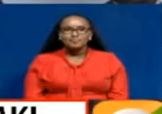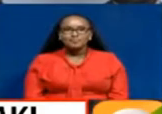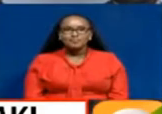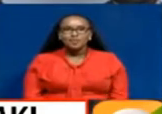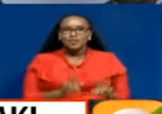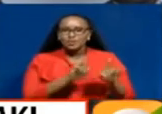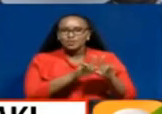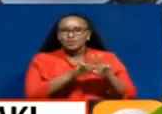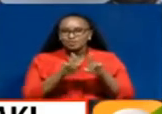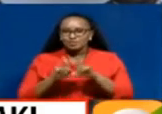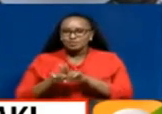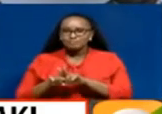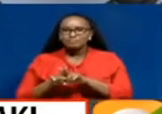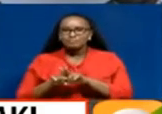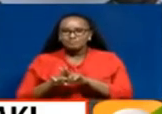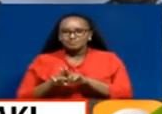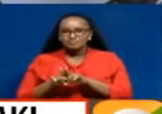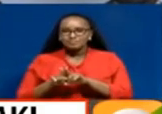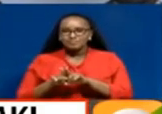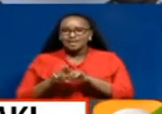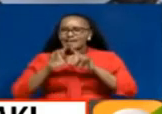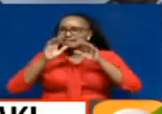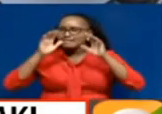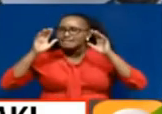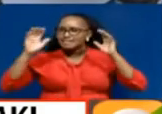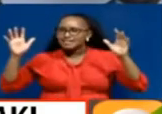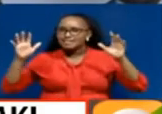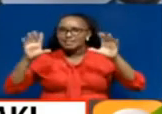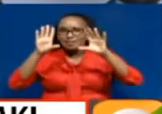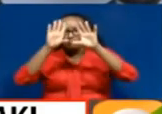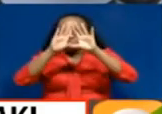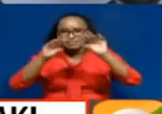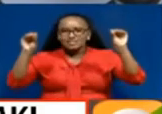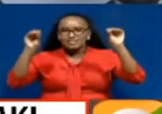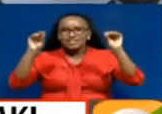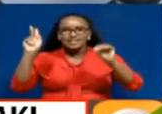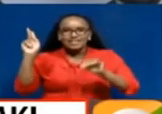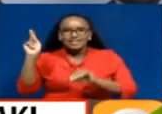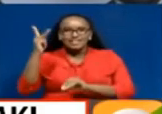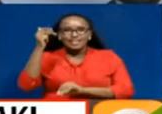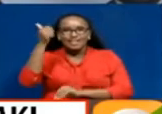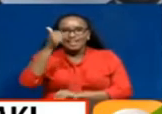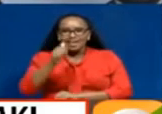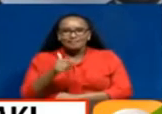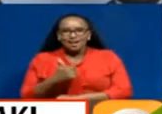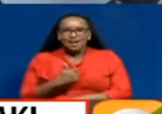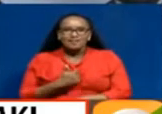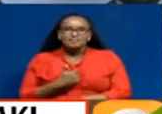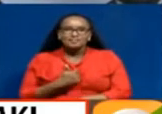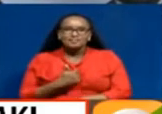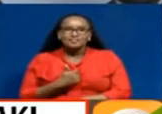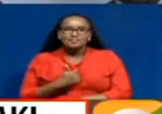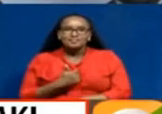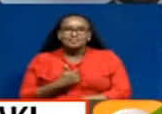And of course, the greatest president Kenya ever had.